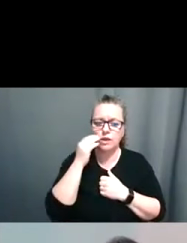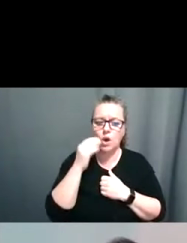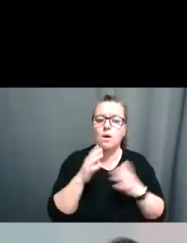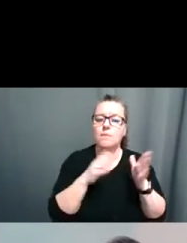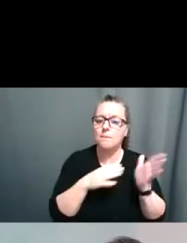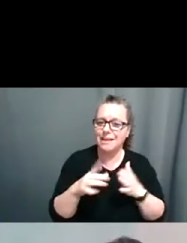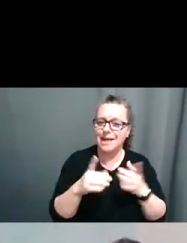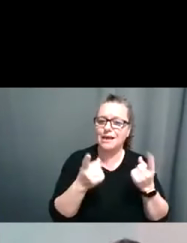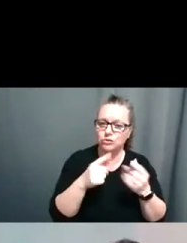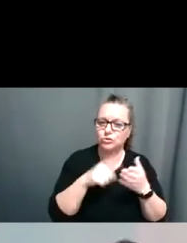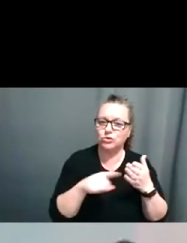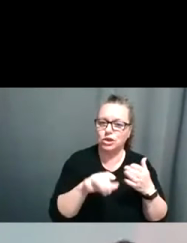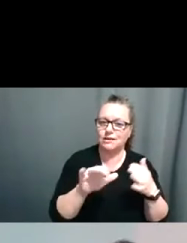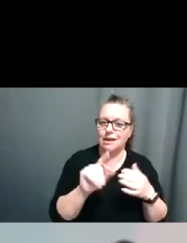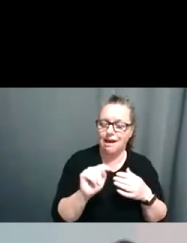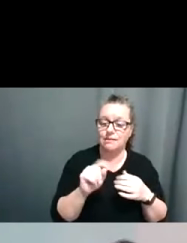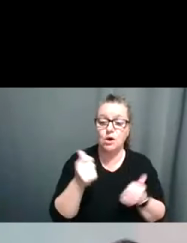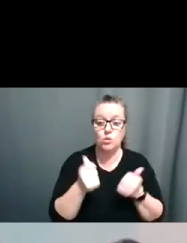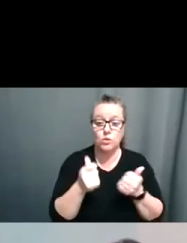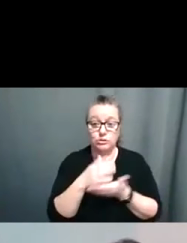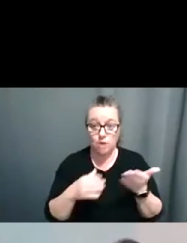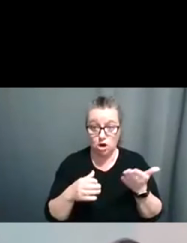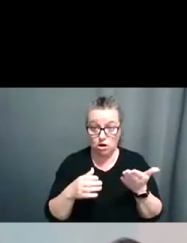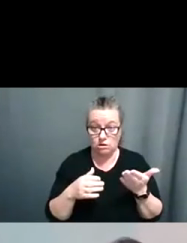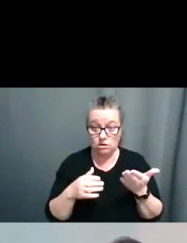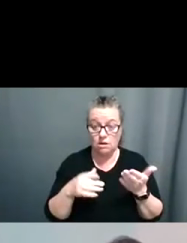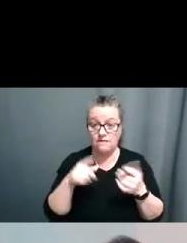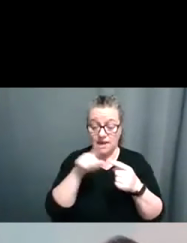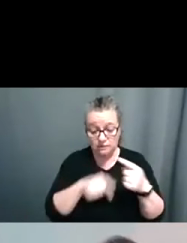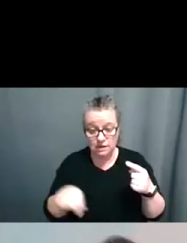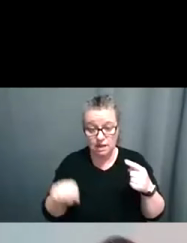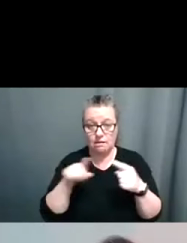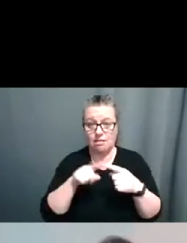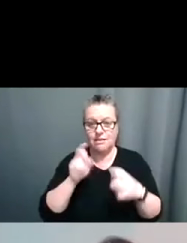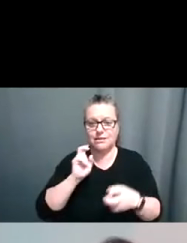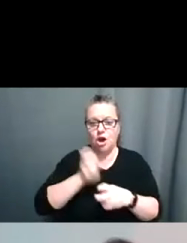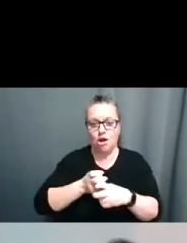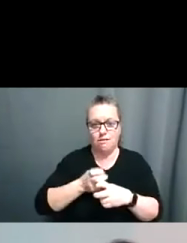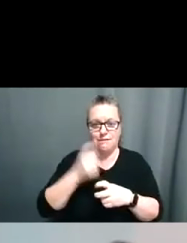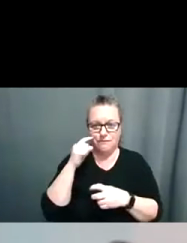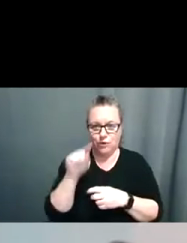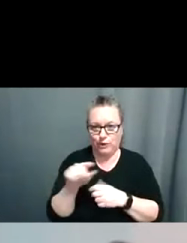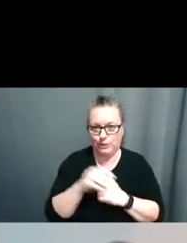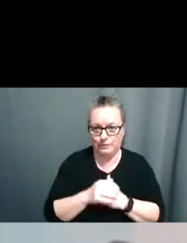Act, right? But which part of the Plan, Do, Check, Act cycle is hardest for you?